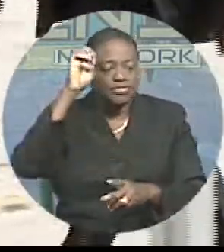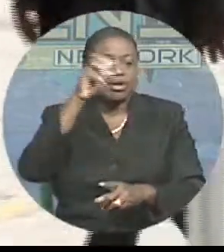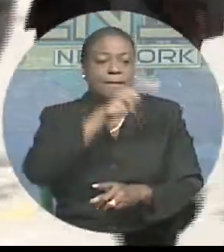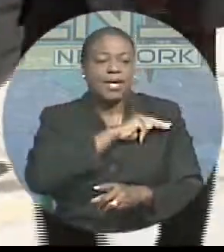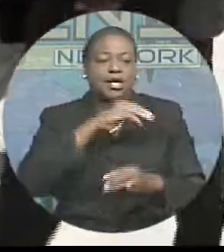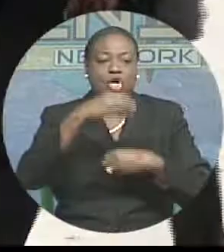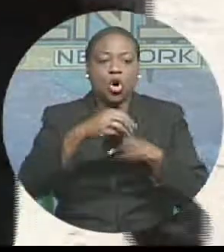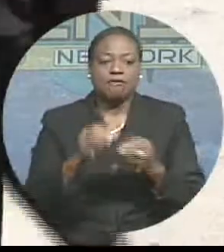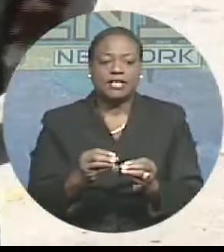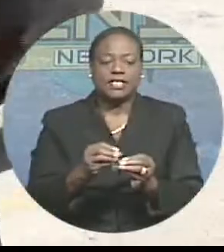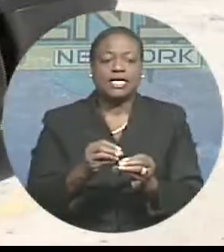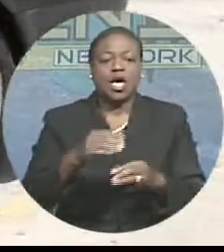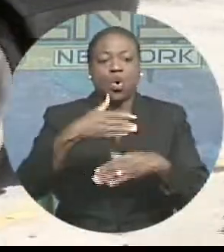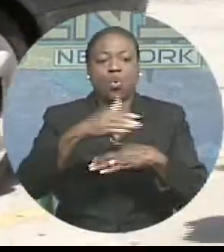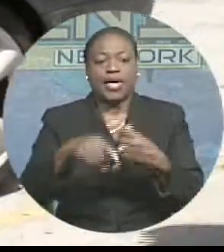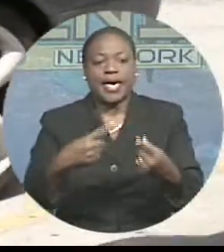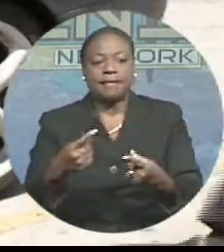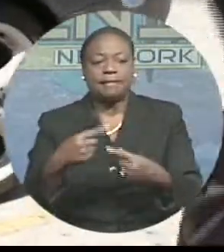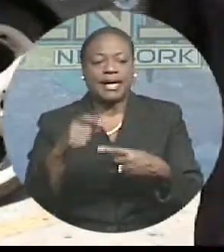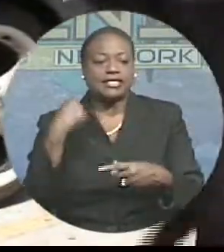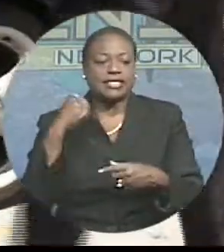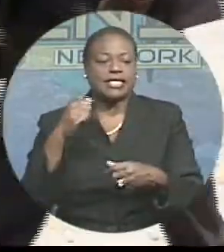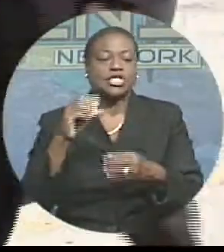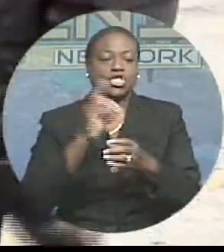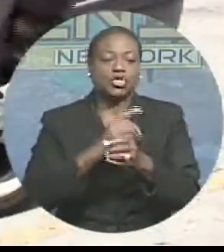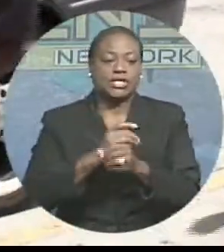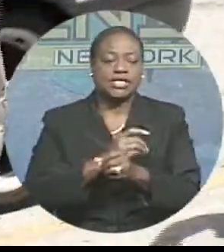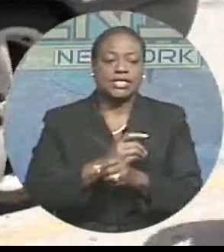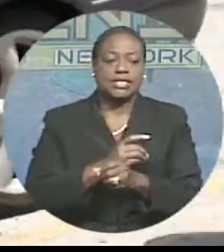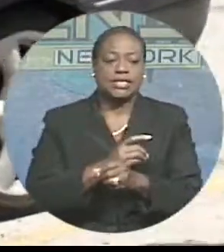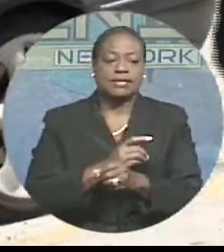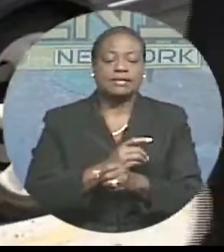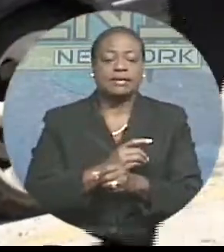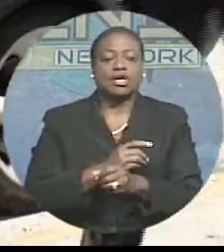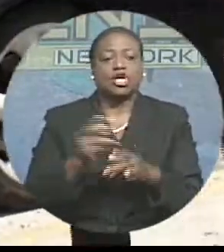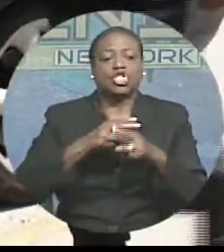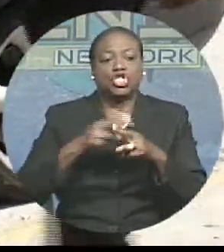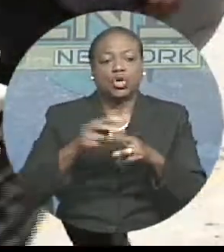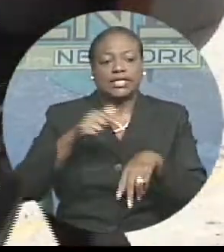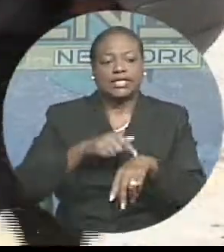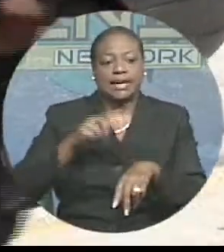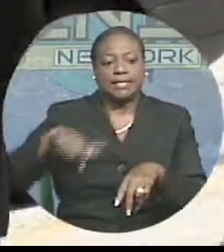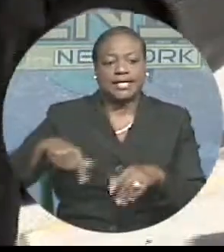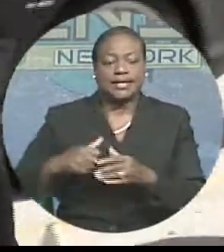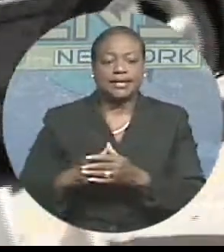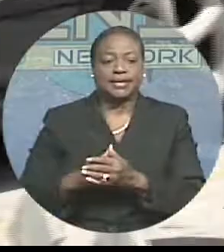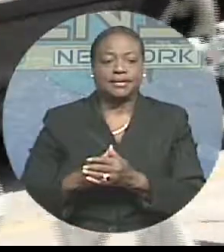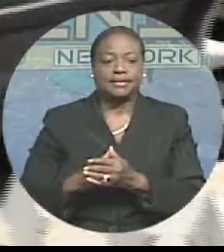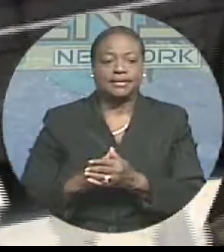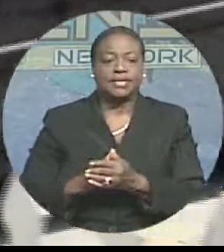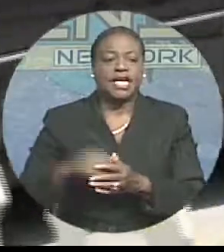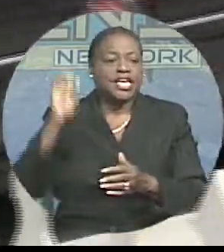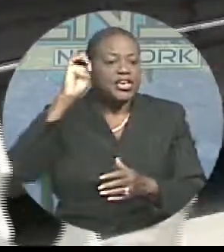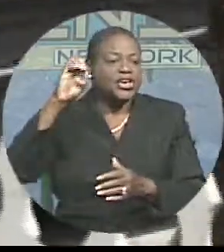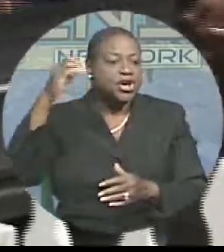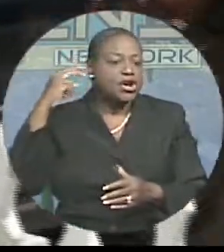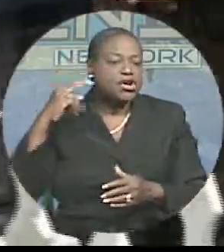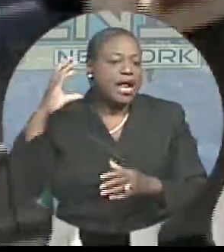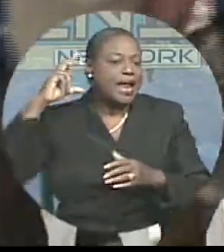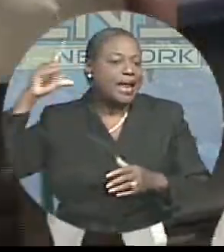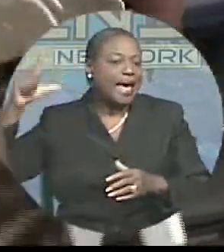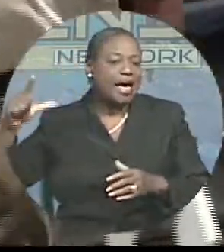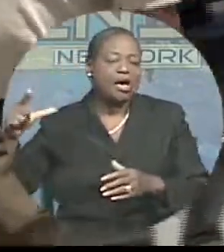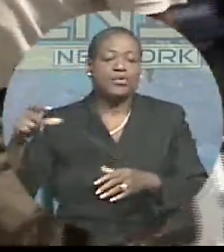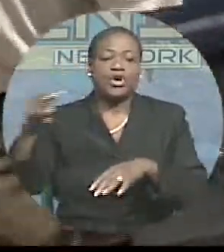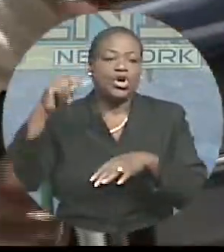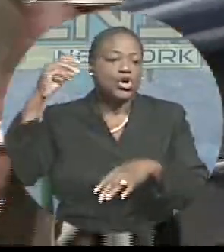and he returned to his duties in the General Investigation Section. A short while later, however, Roach said he heard a loud noise and